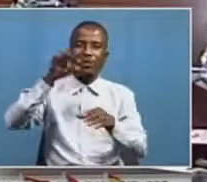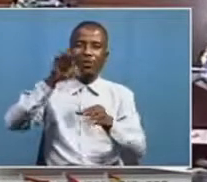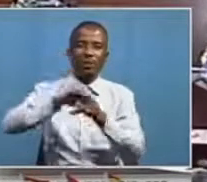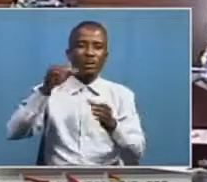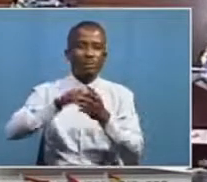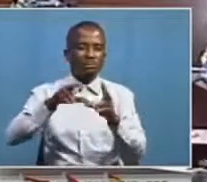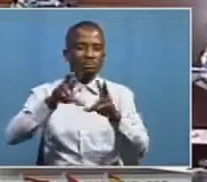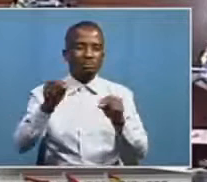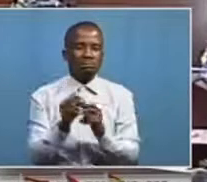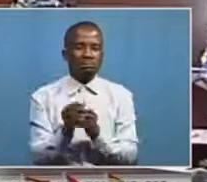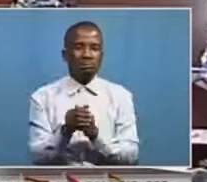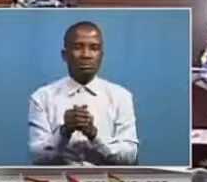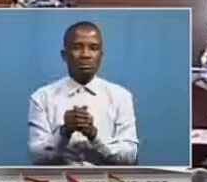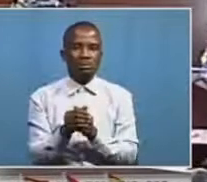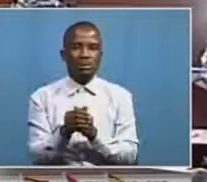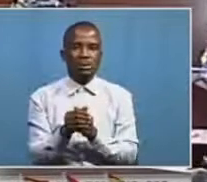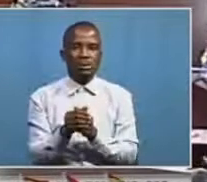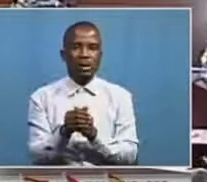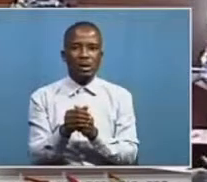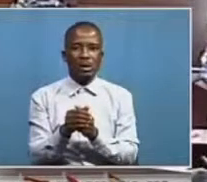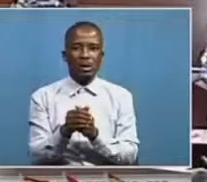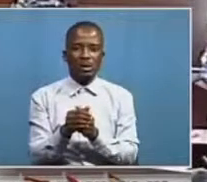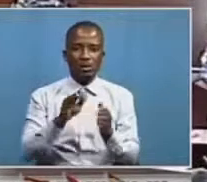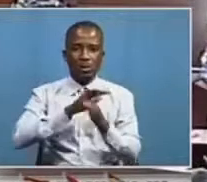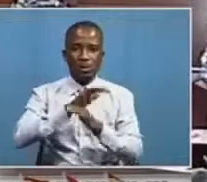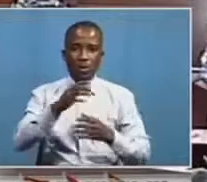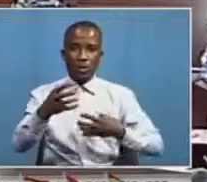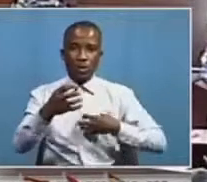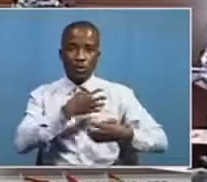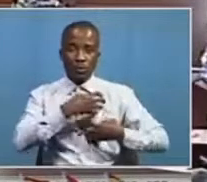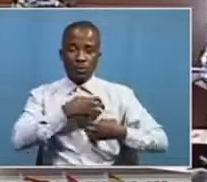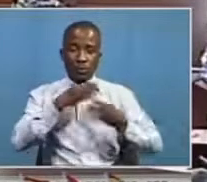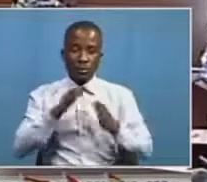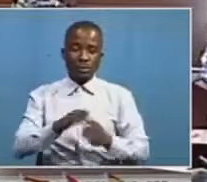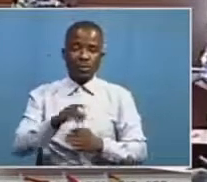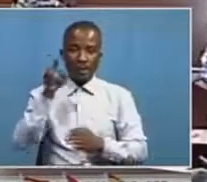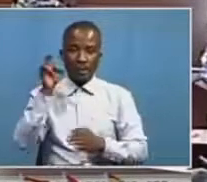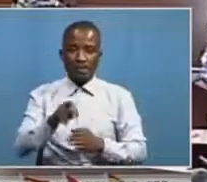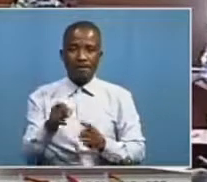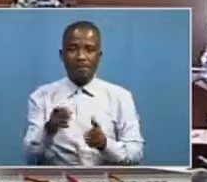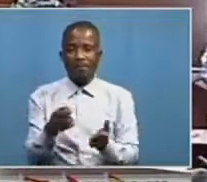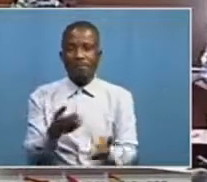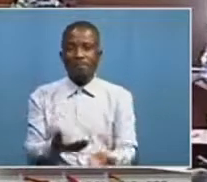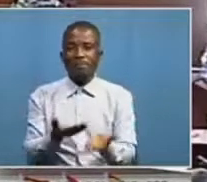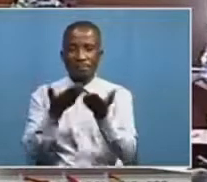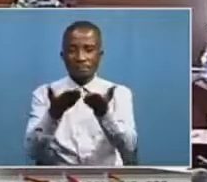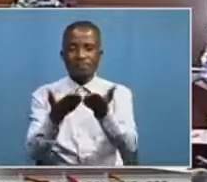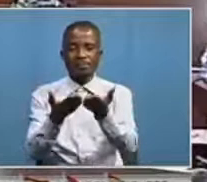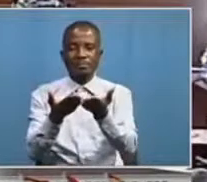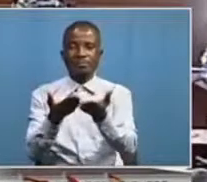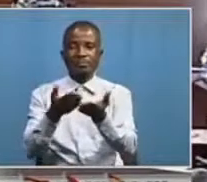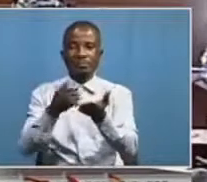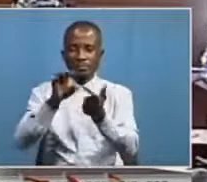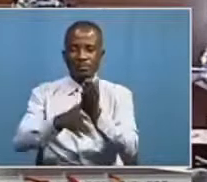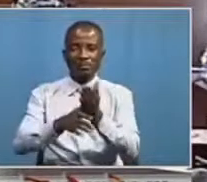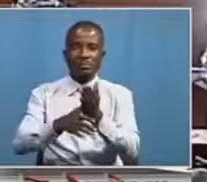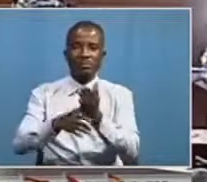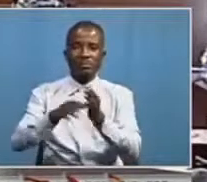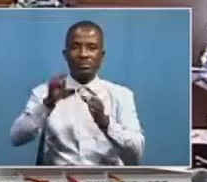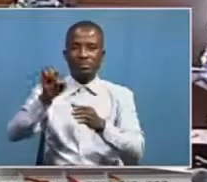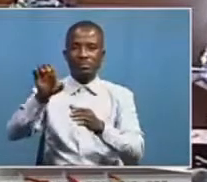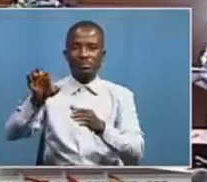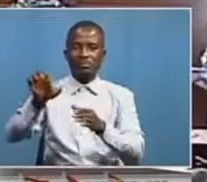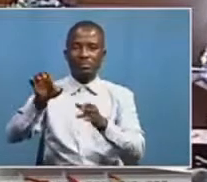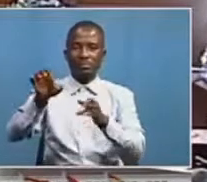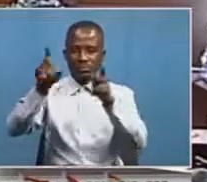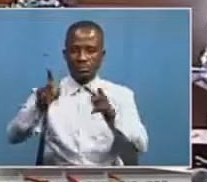petitioner sought to do by way of evidence was to tender Exhibit A to demonstrate that the chairperson of first